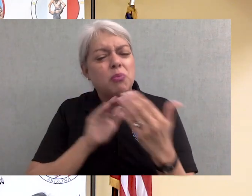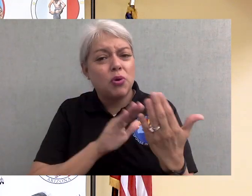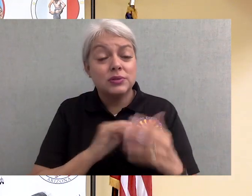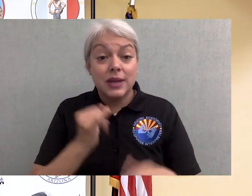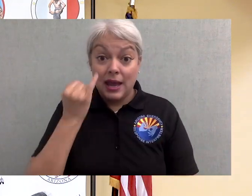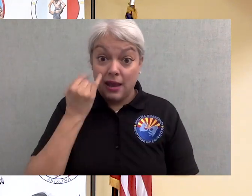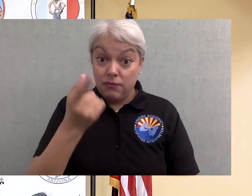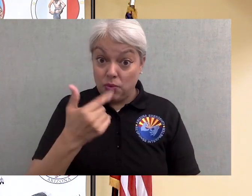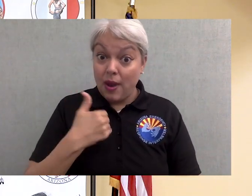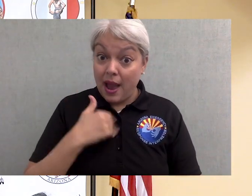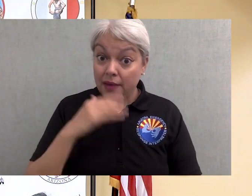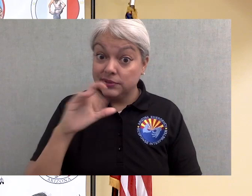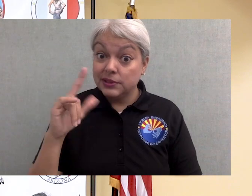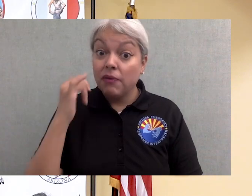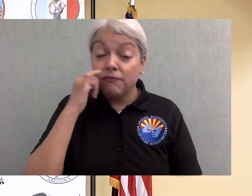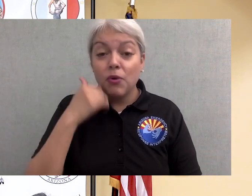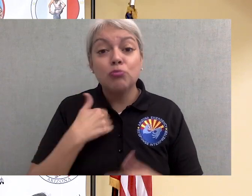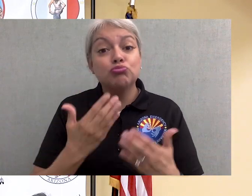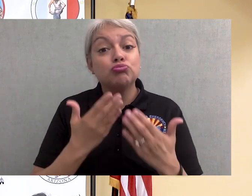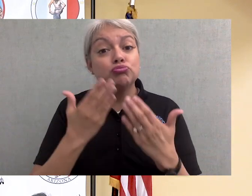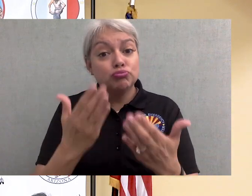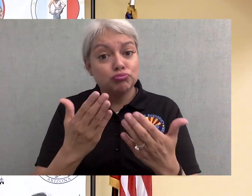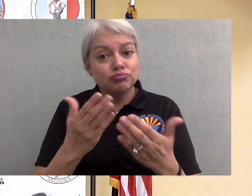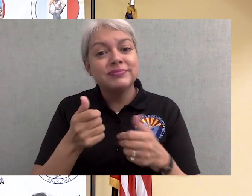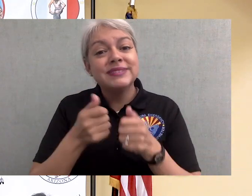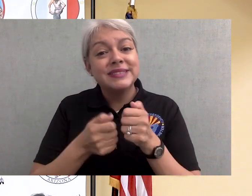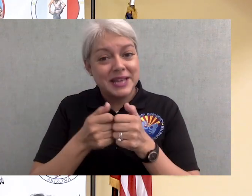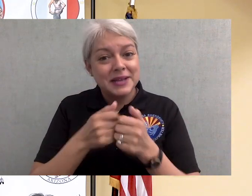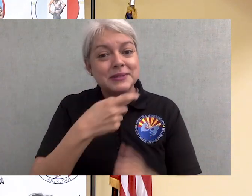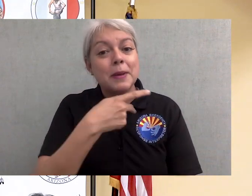text PY Tribe to